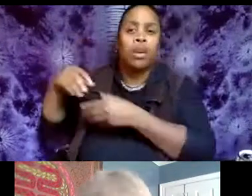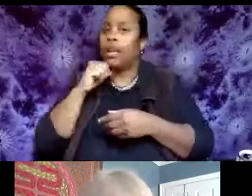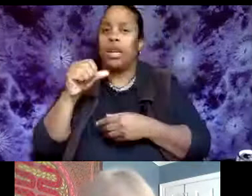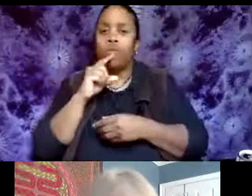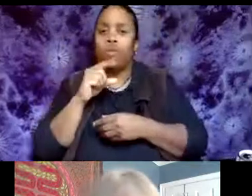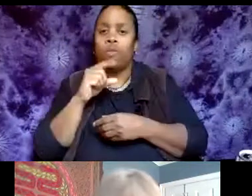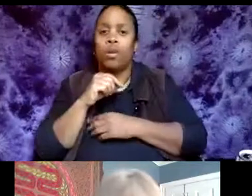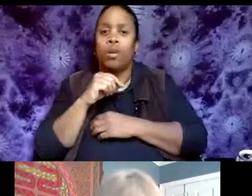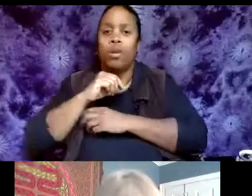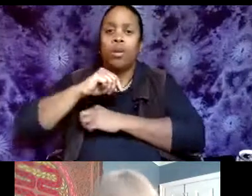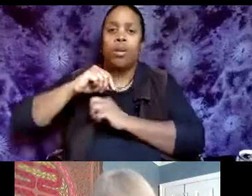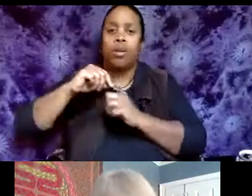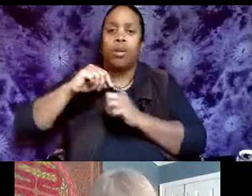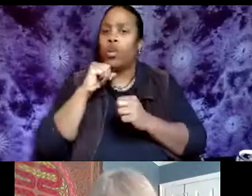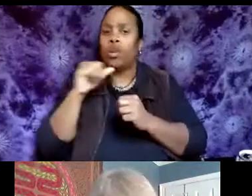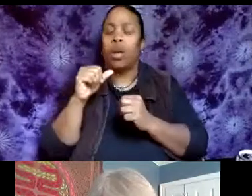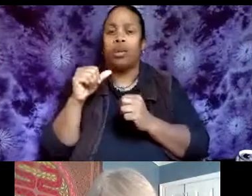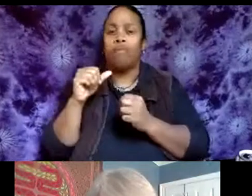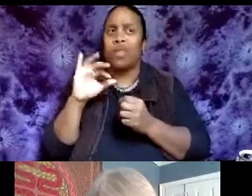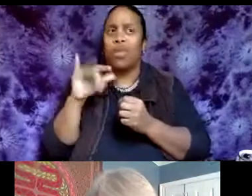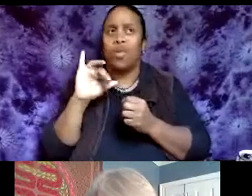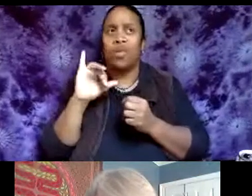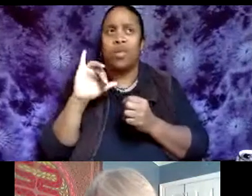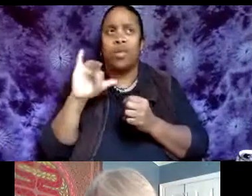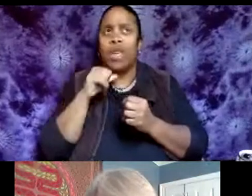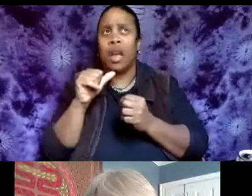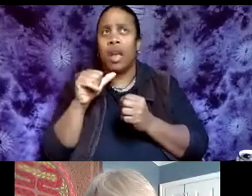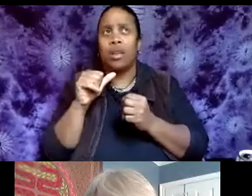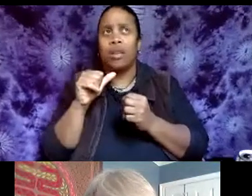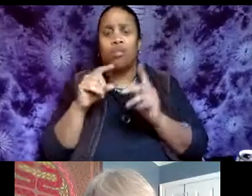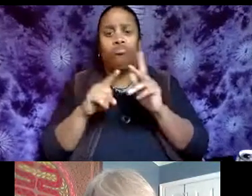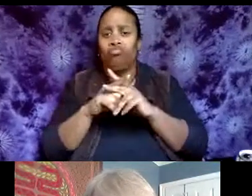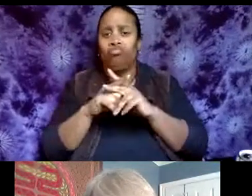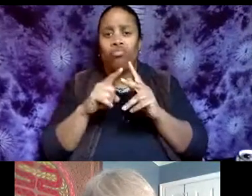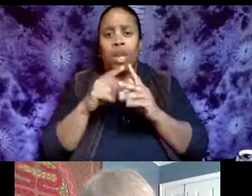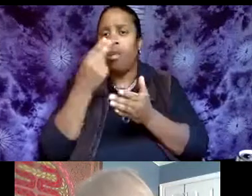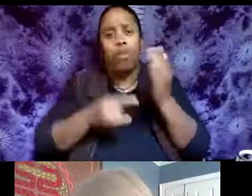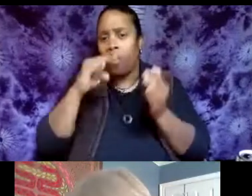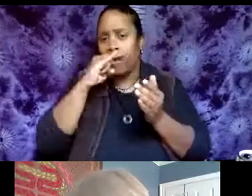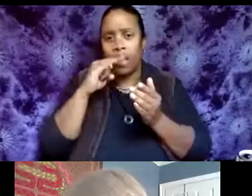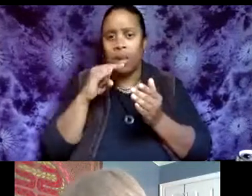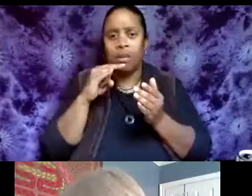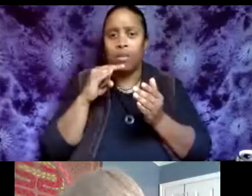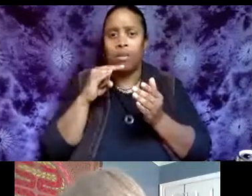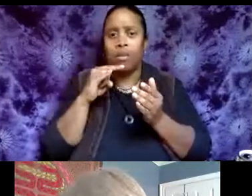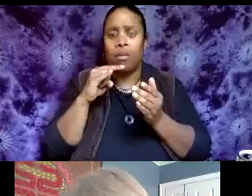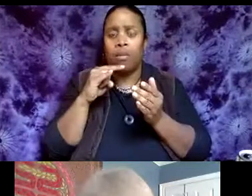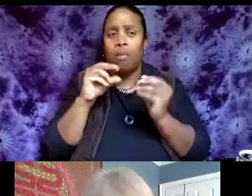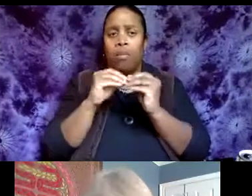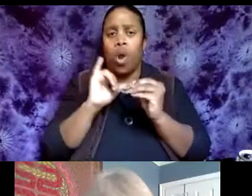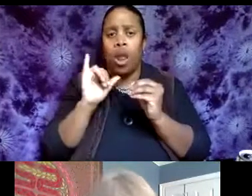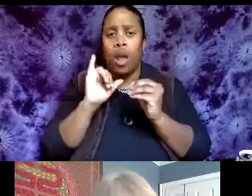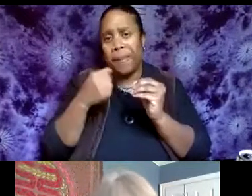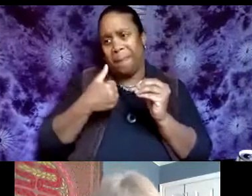sorry? Yeah, it's not showing up in them. That's No, no, great. they're both pretty, they're both a lot more like